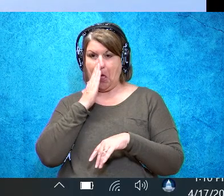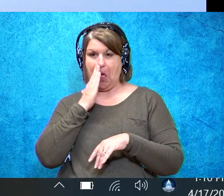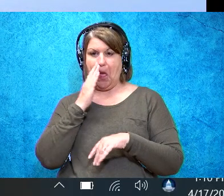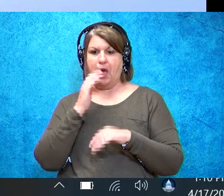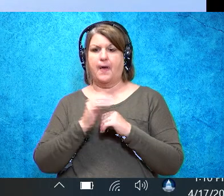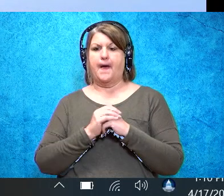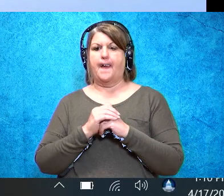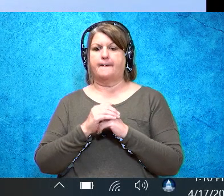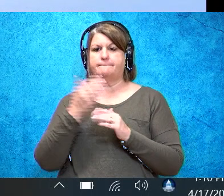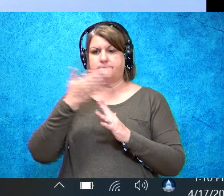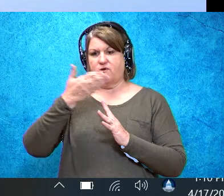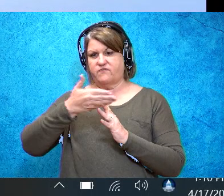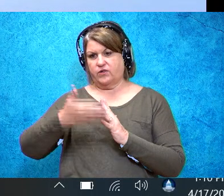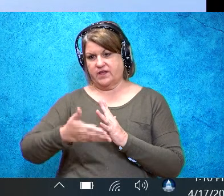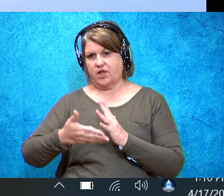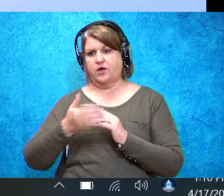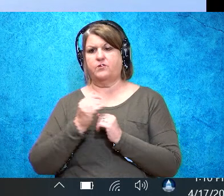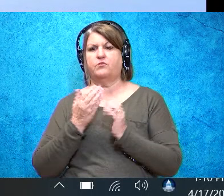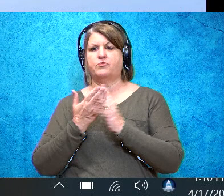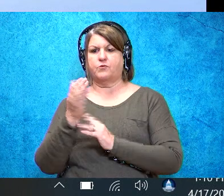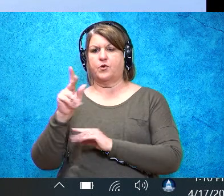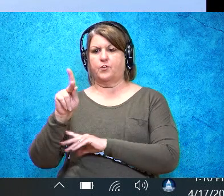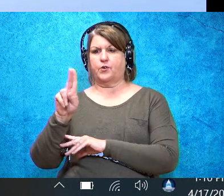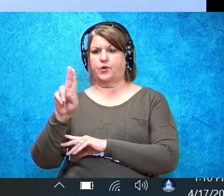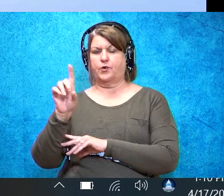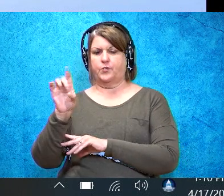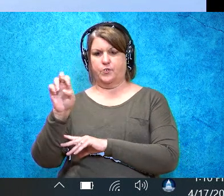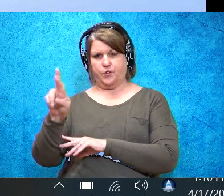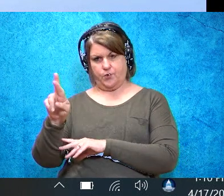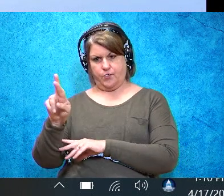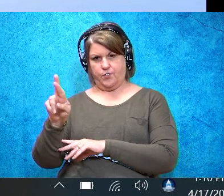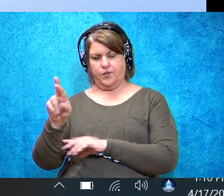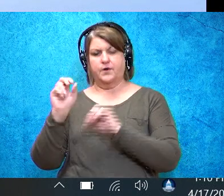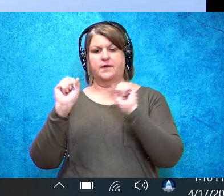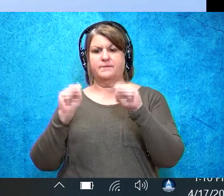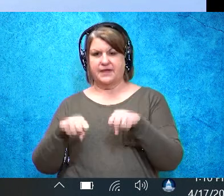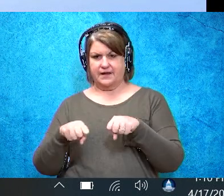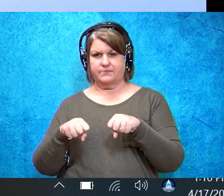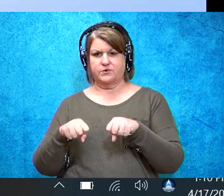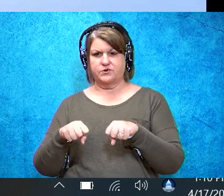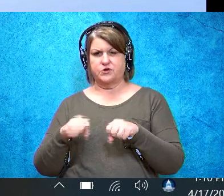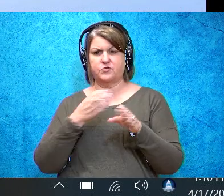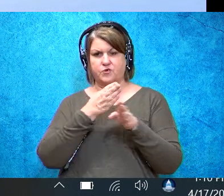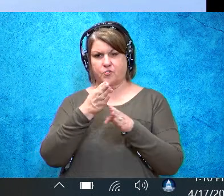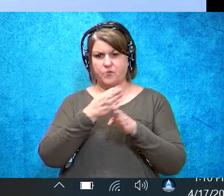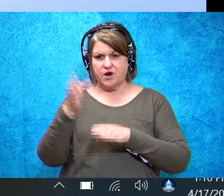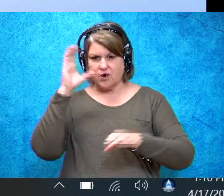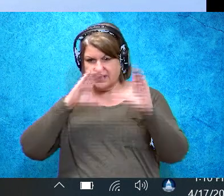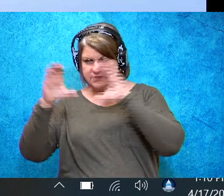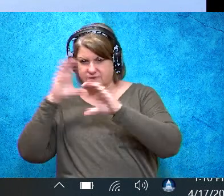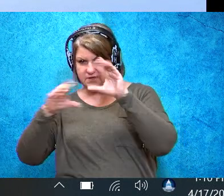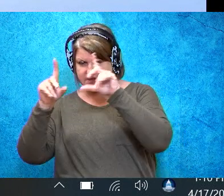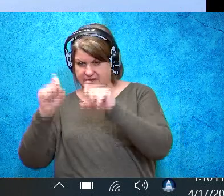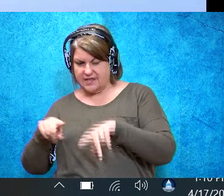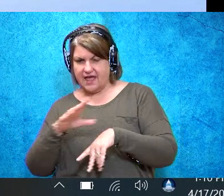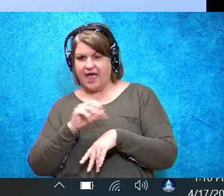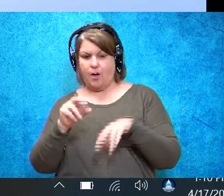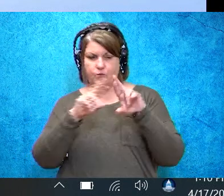of being able to do career exploration assessments, a resume, and a cover